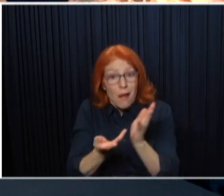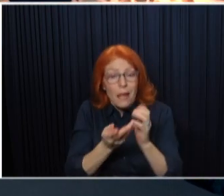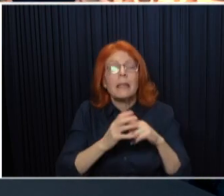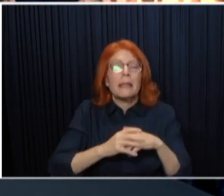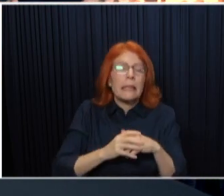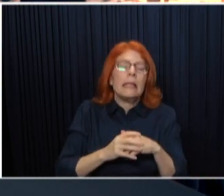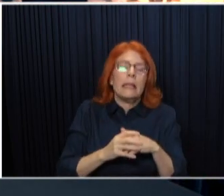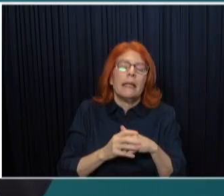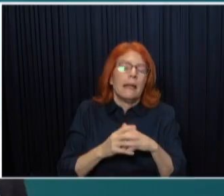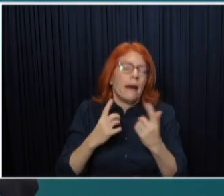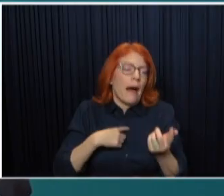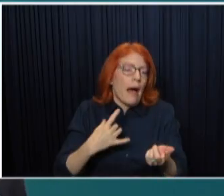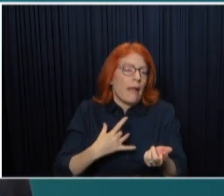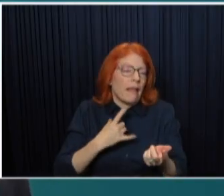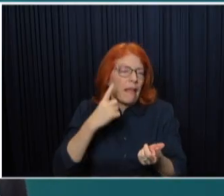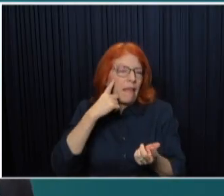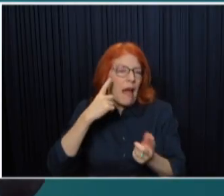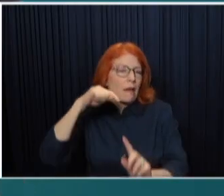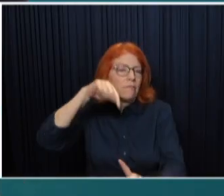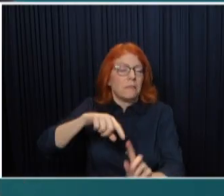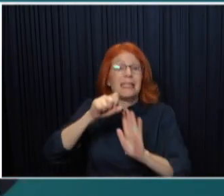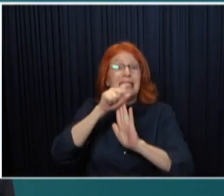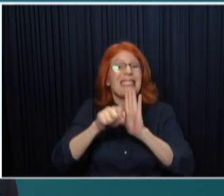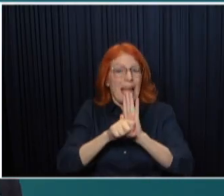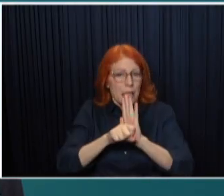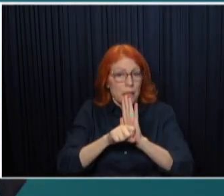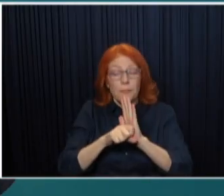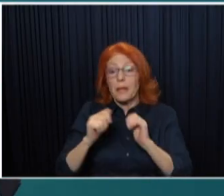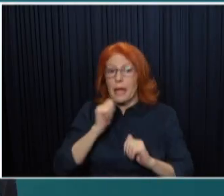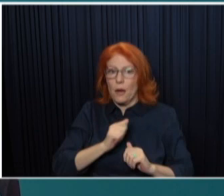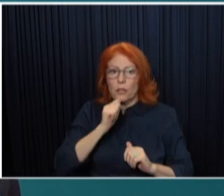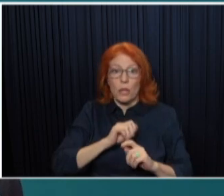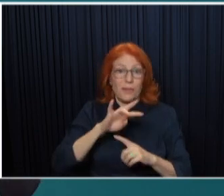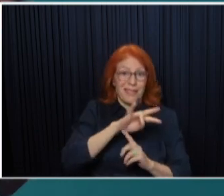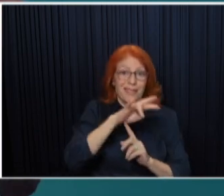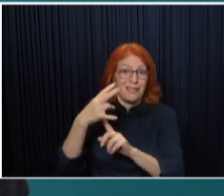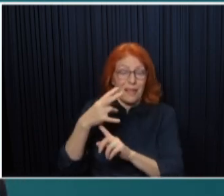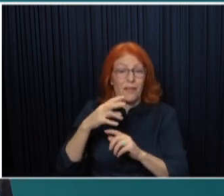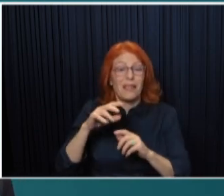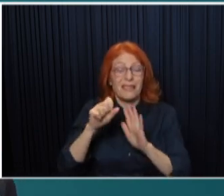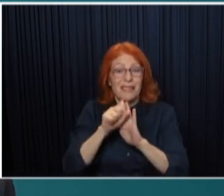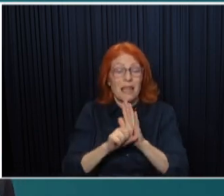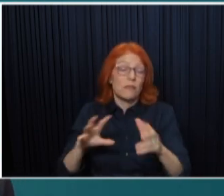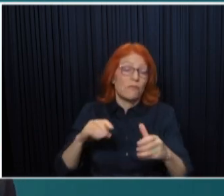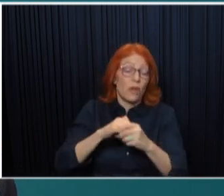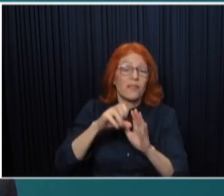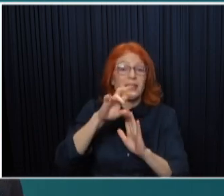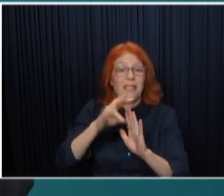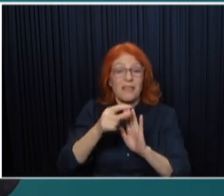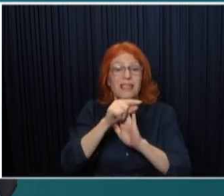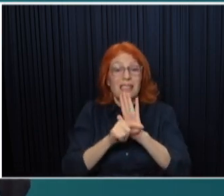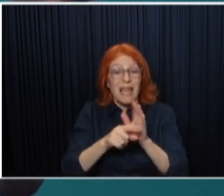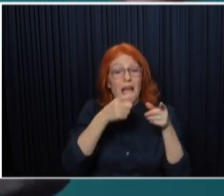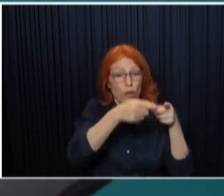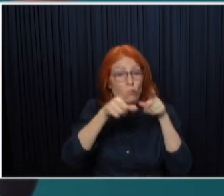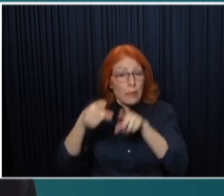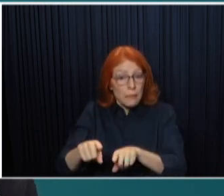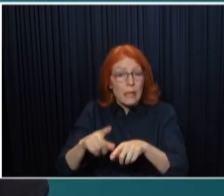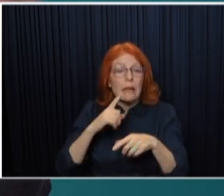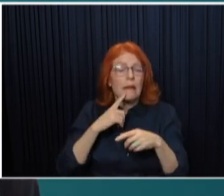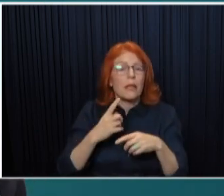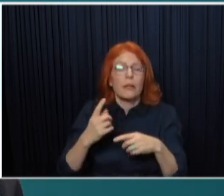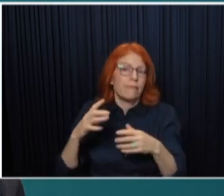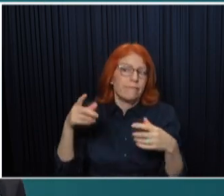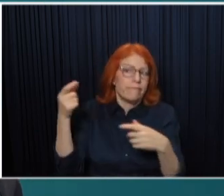think that actually comes back down to the states. You know, in Arizona is the 7th state. That was part of the 7-state compact agreement. We do have, as Ray said,